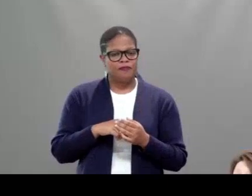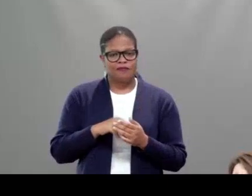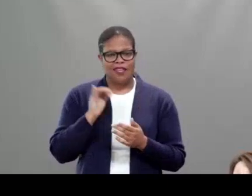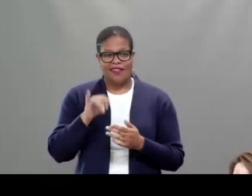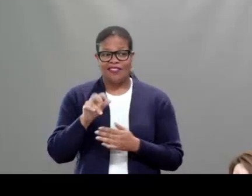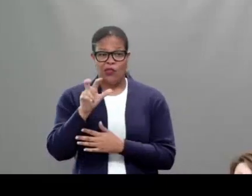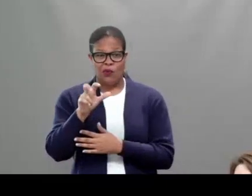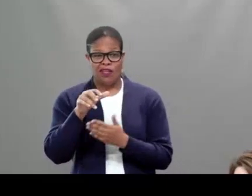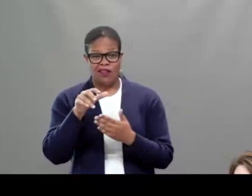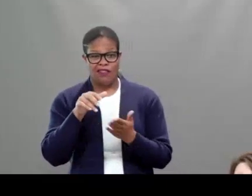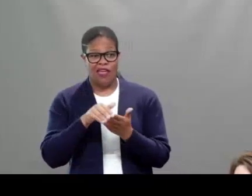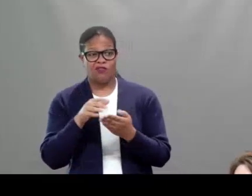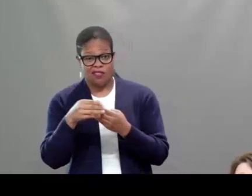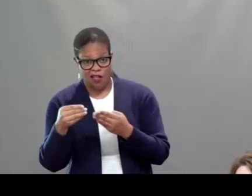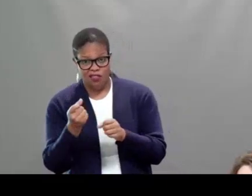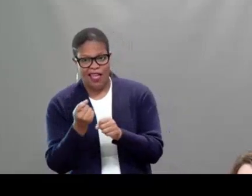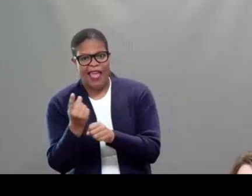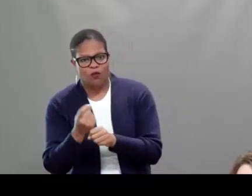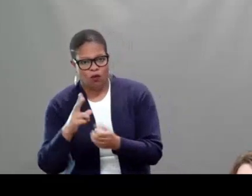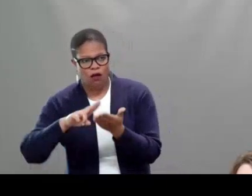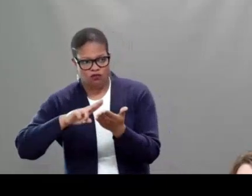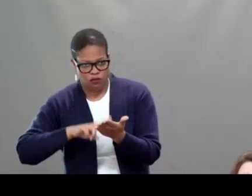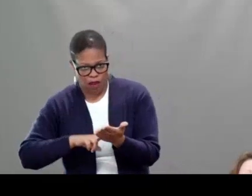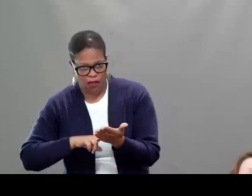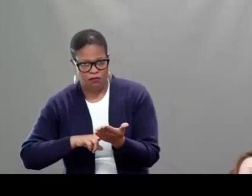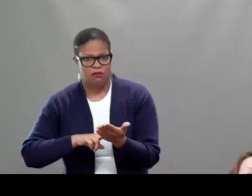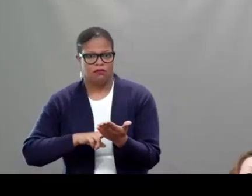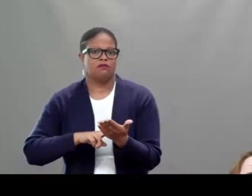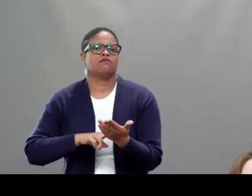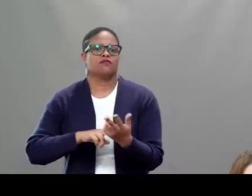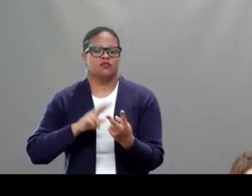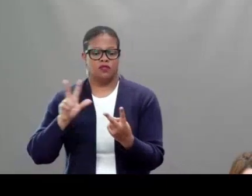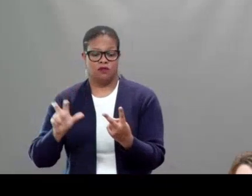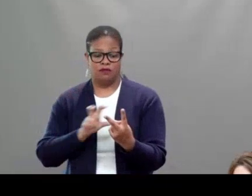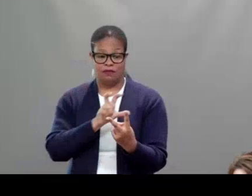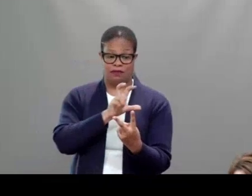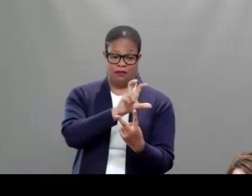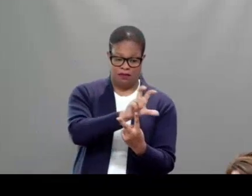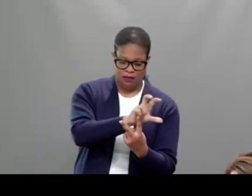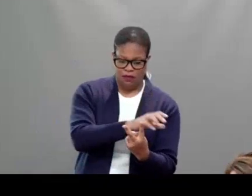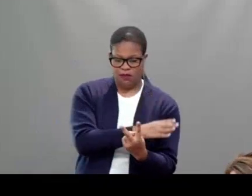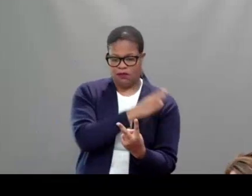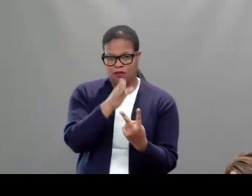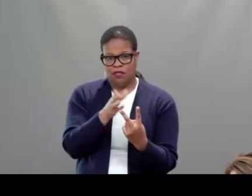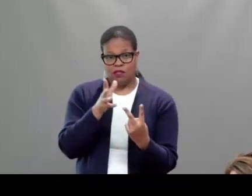because that's a $300,000 annual contract, okay? The remaining